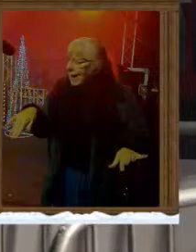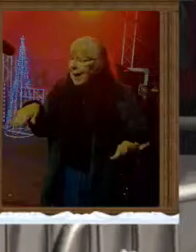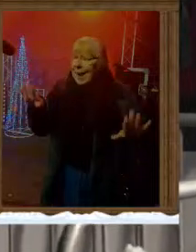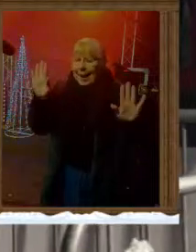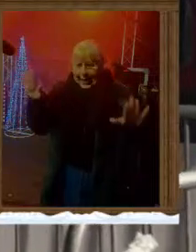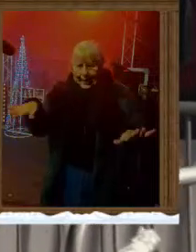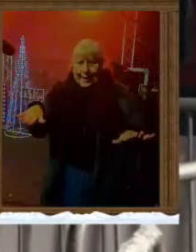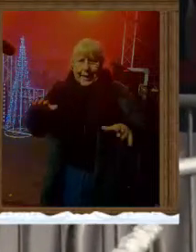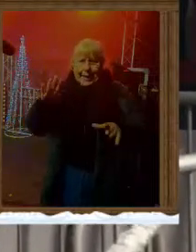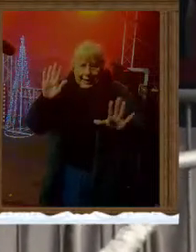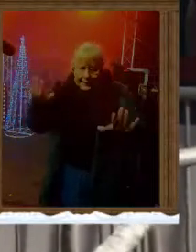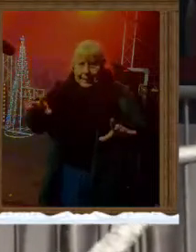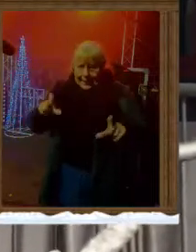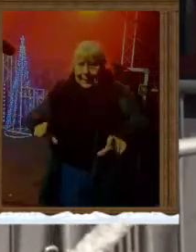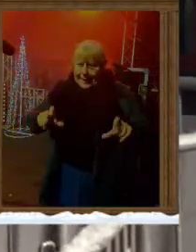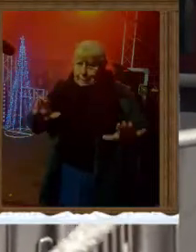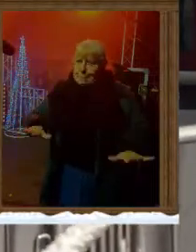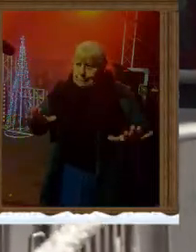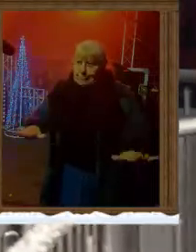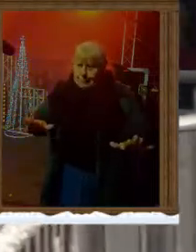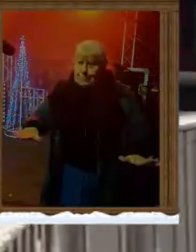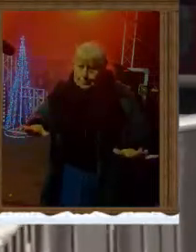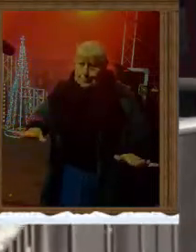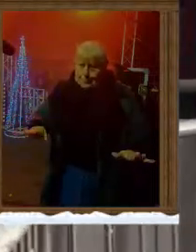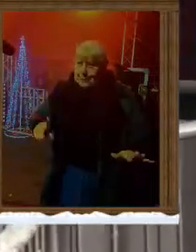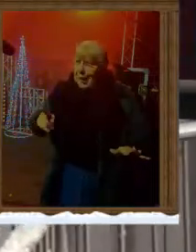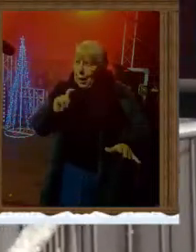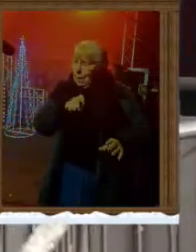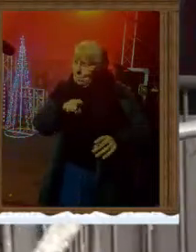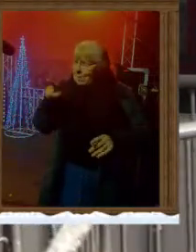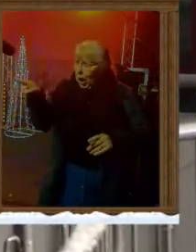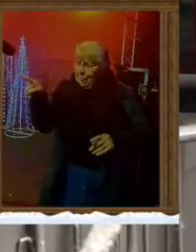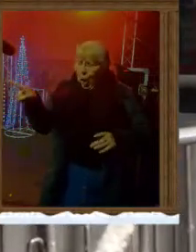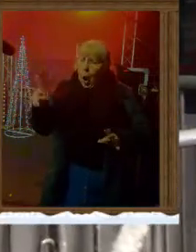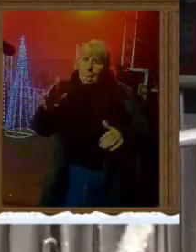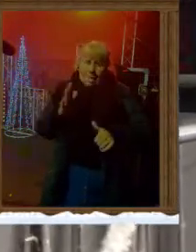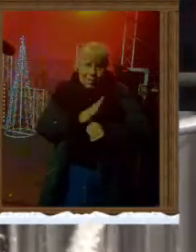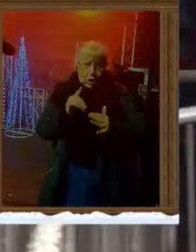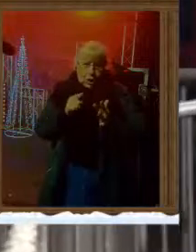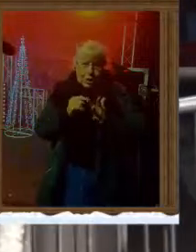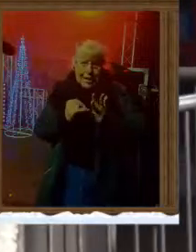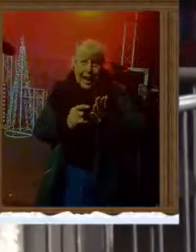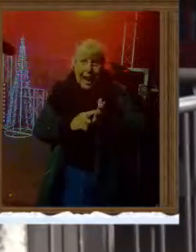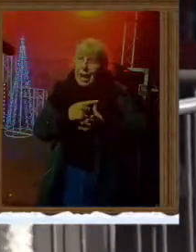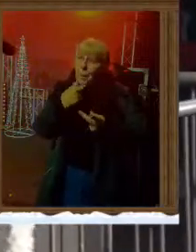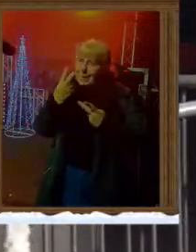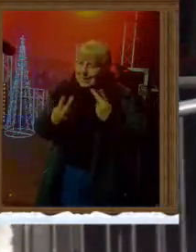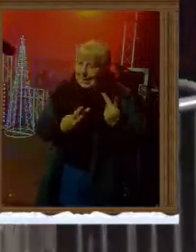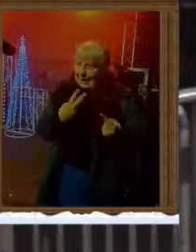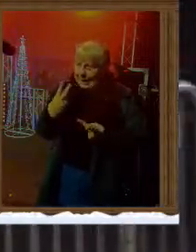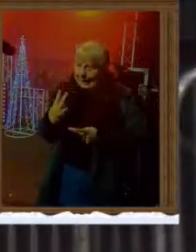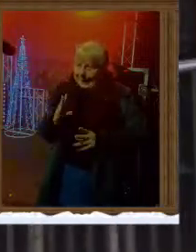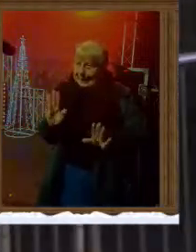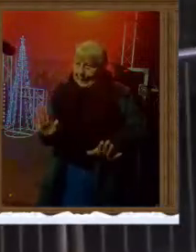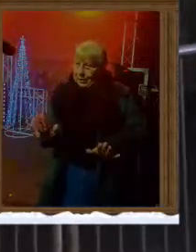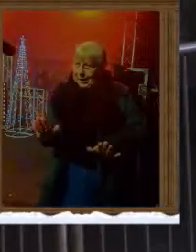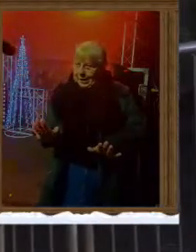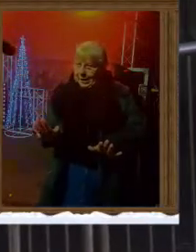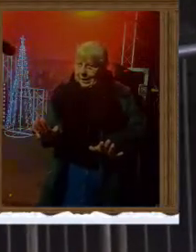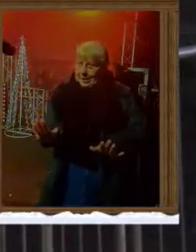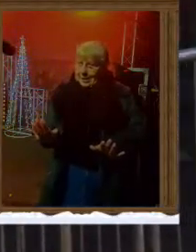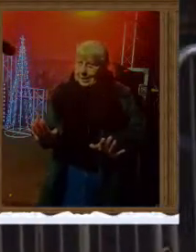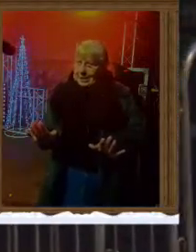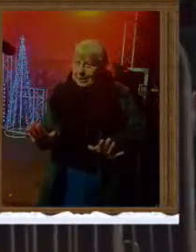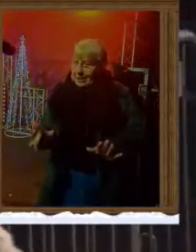your whatever's on, because I'm going to be down there in a wee second. But first, Isla's going to sing for us. Now, here's what we're going to do, right? I'll be